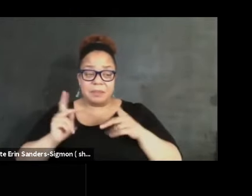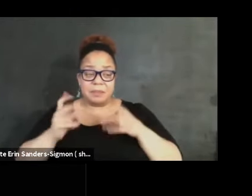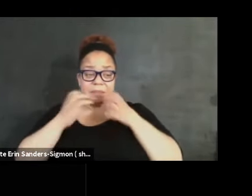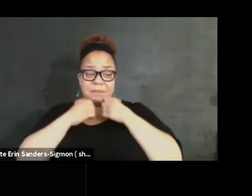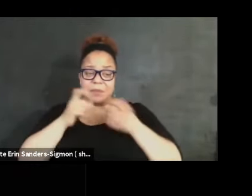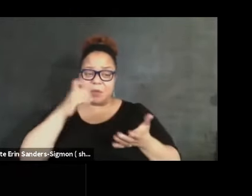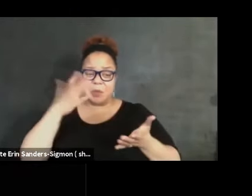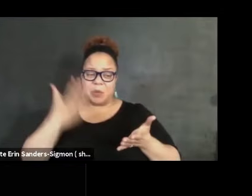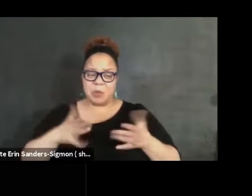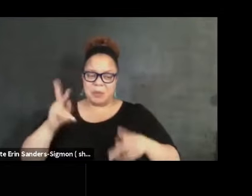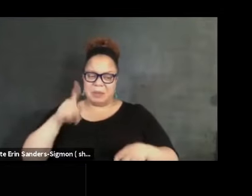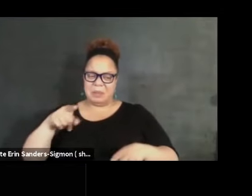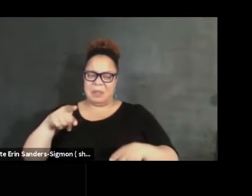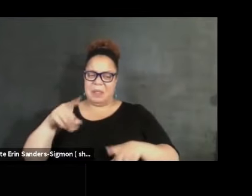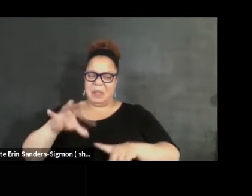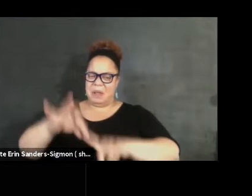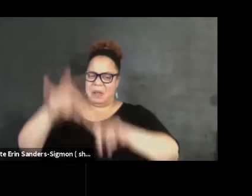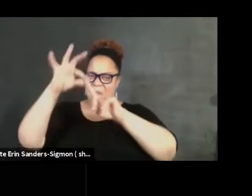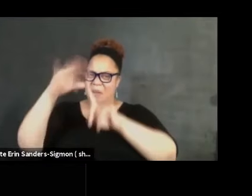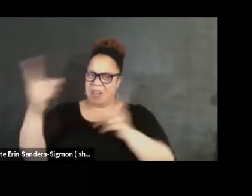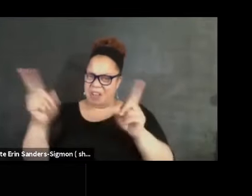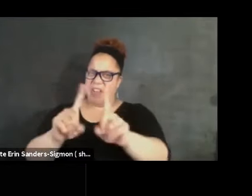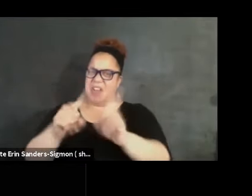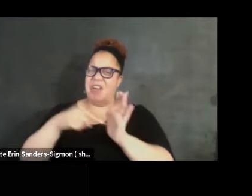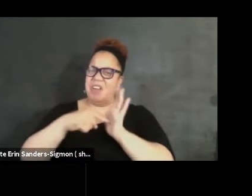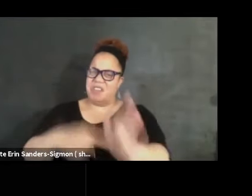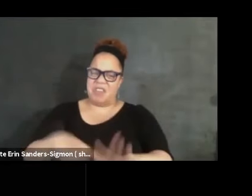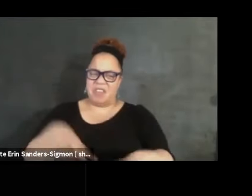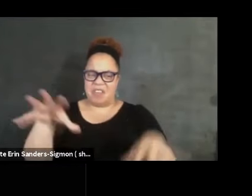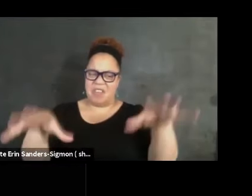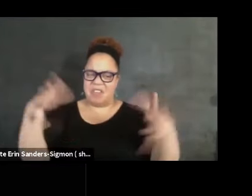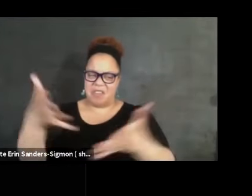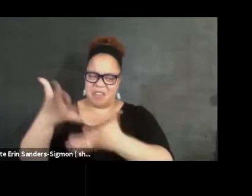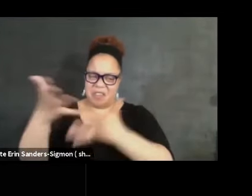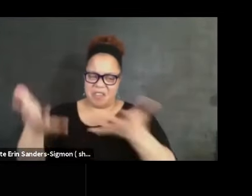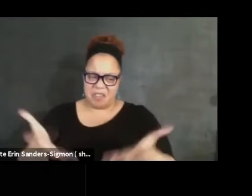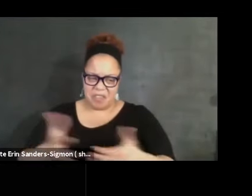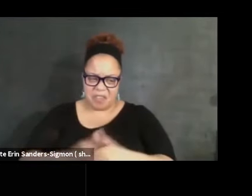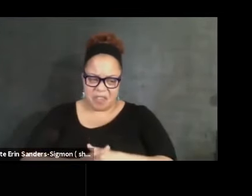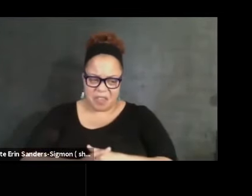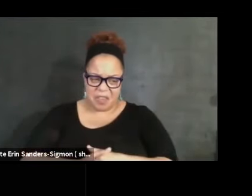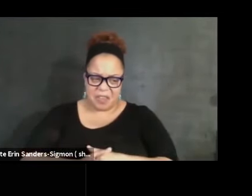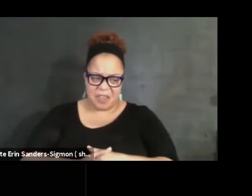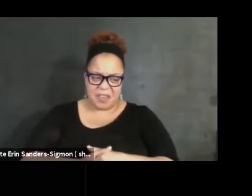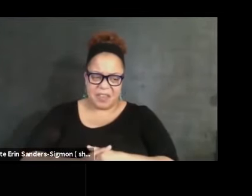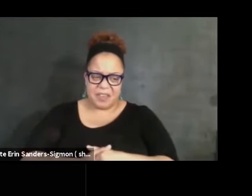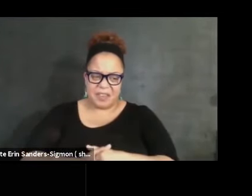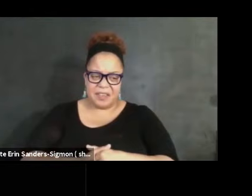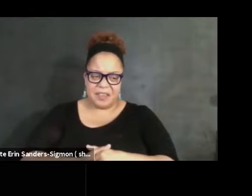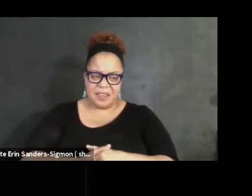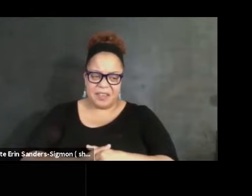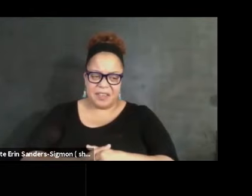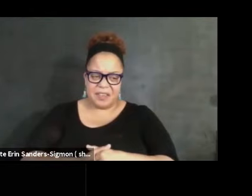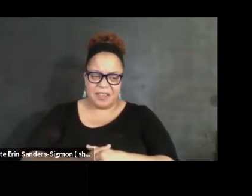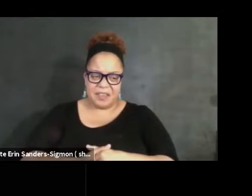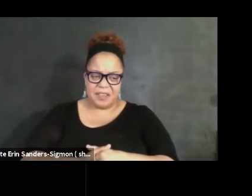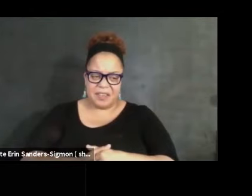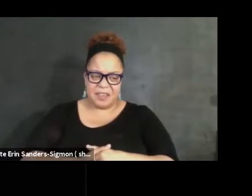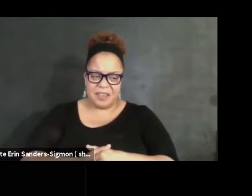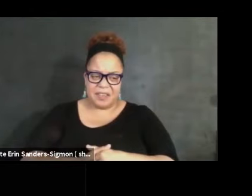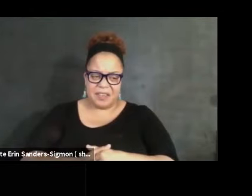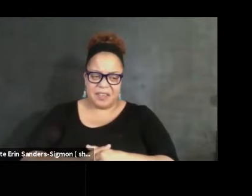learned to use their voices to swing between enslavement and employment, called the eighth wonder of the world, screwed eight times over slave,